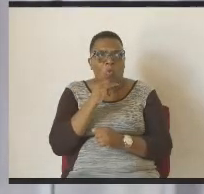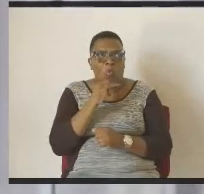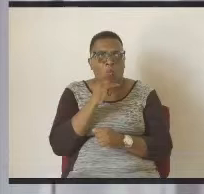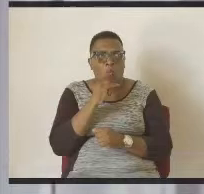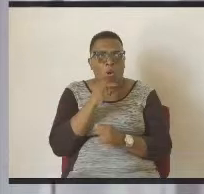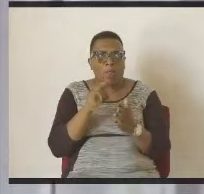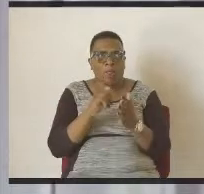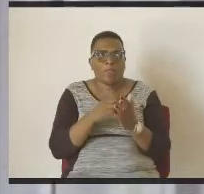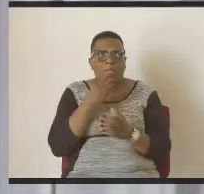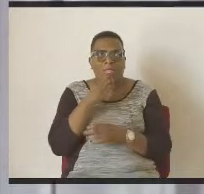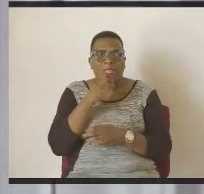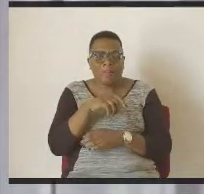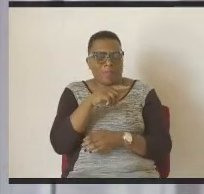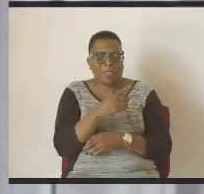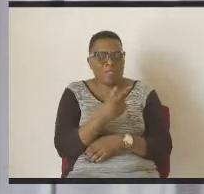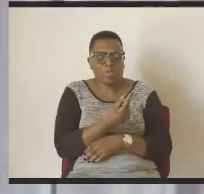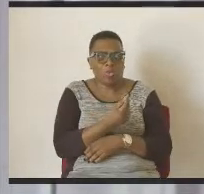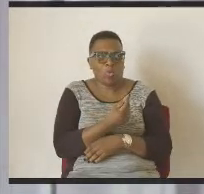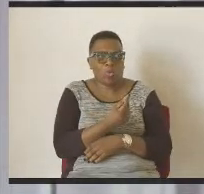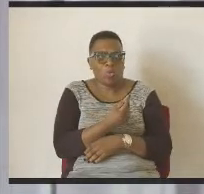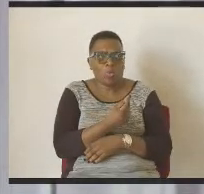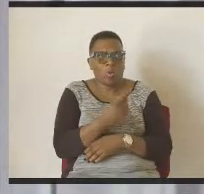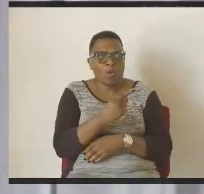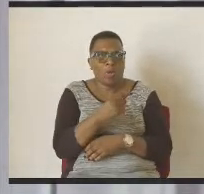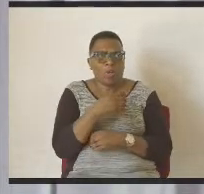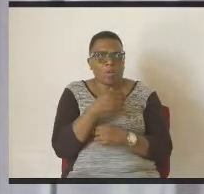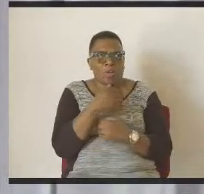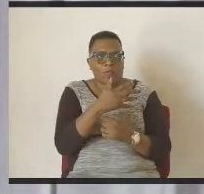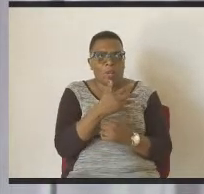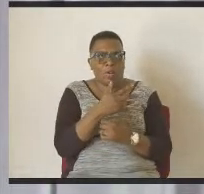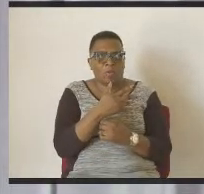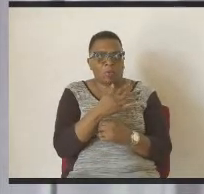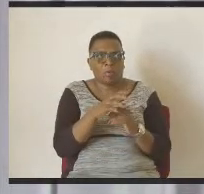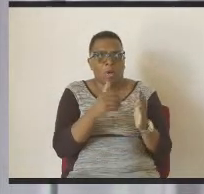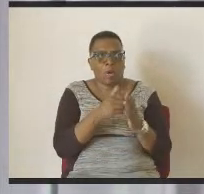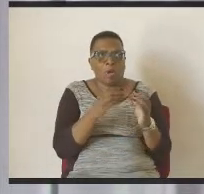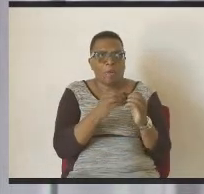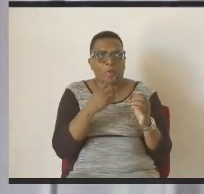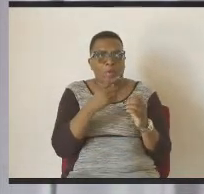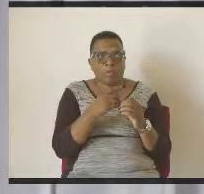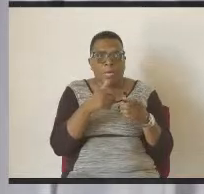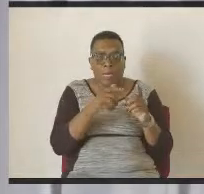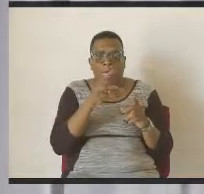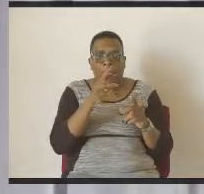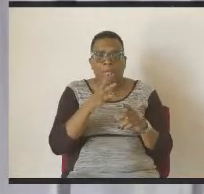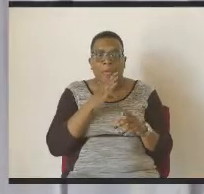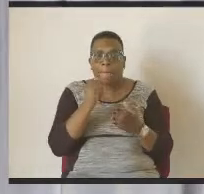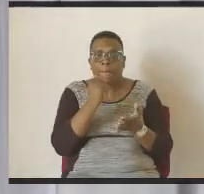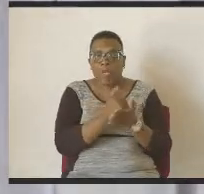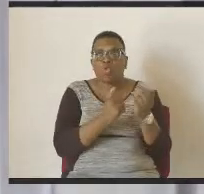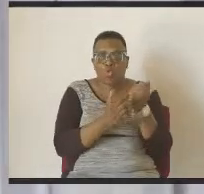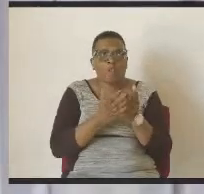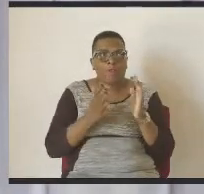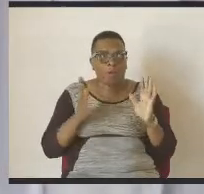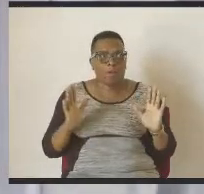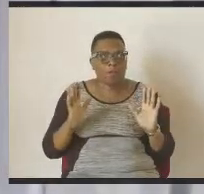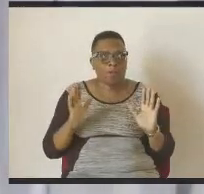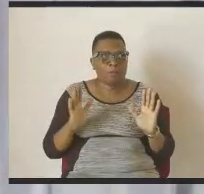why, what evil has he done? But they cried out all the more, saying, let him be